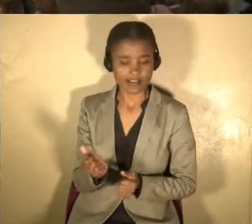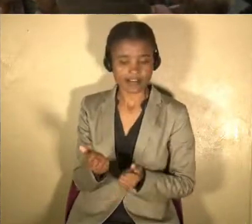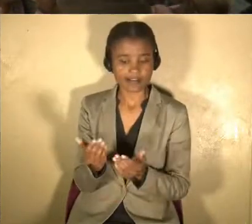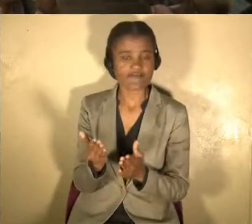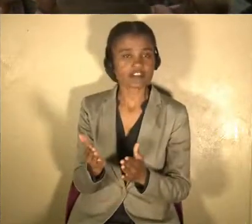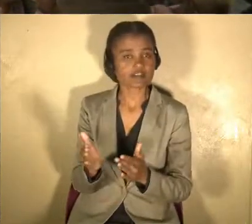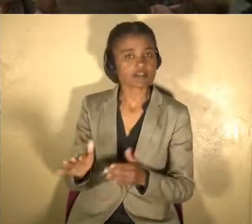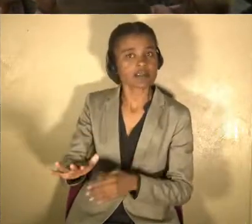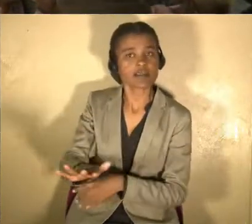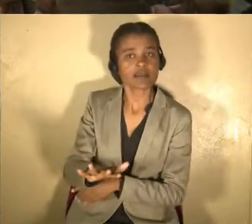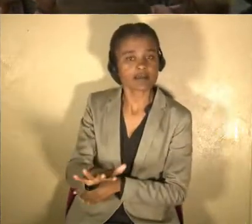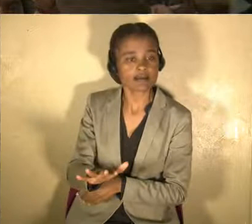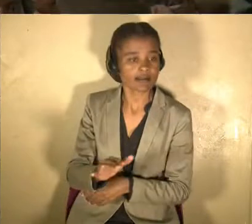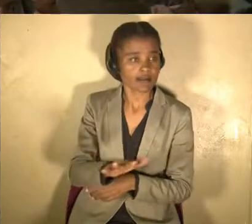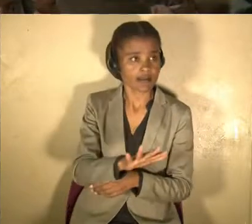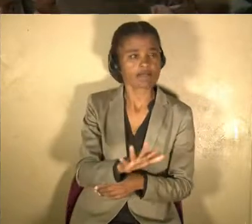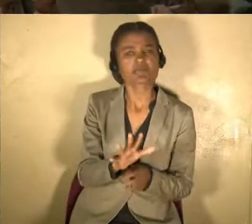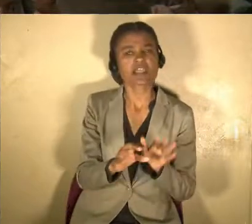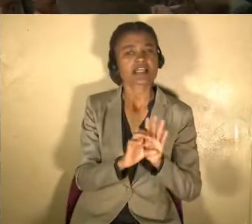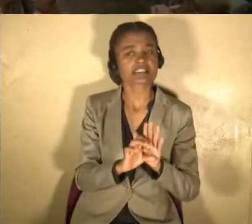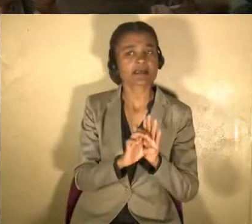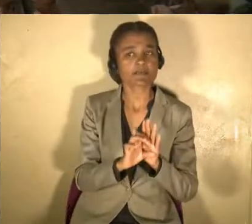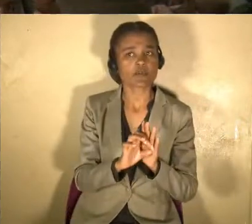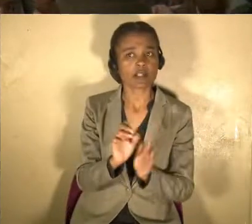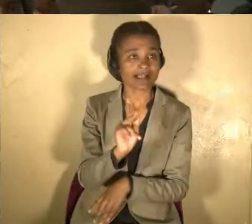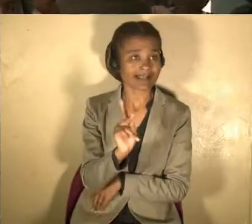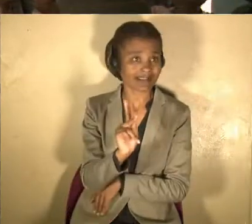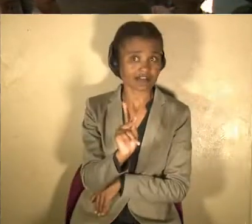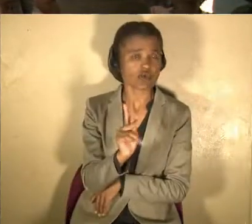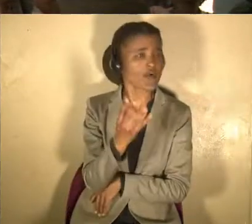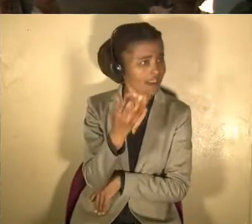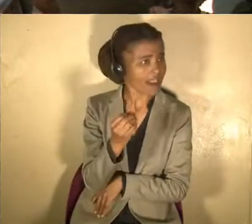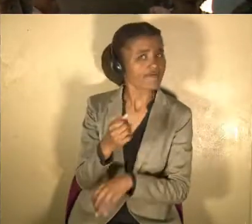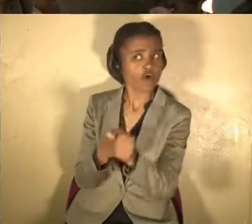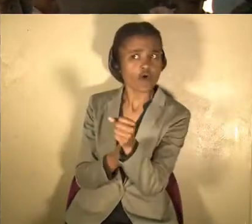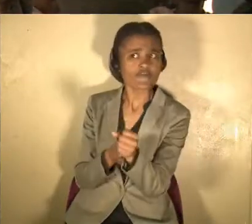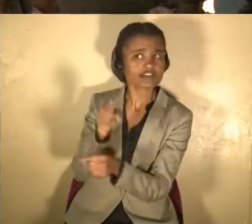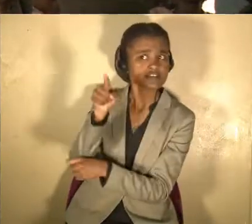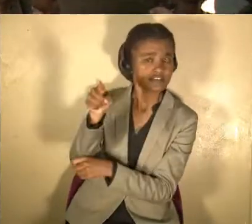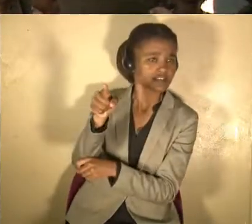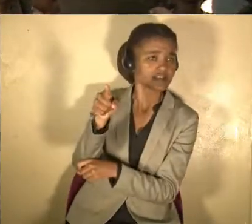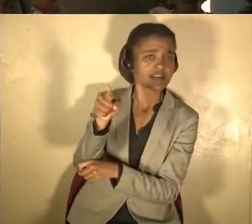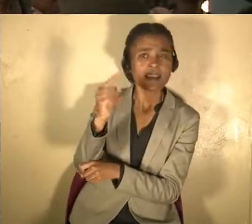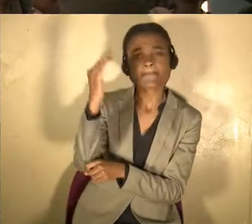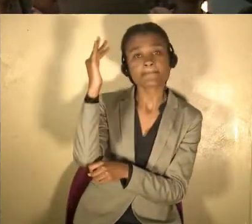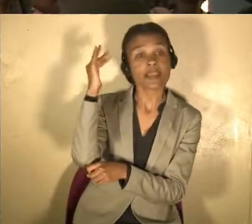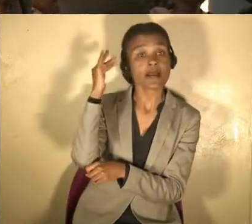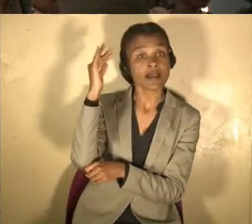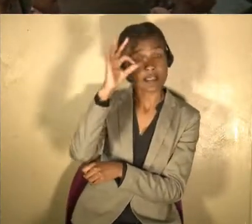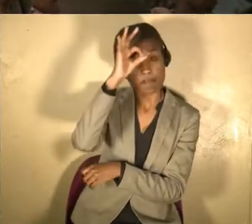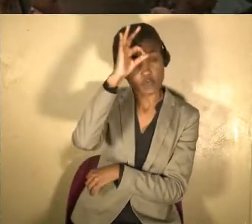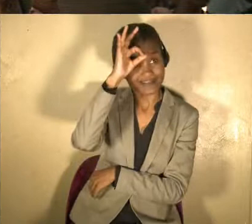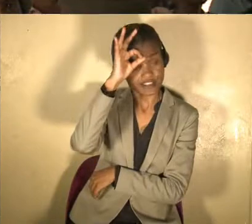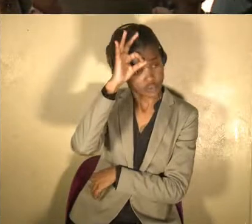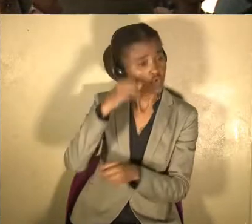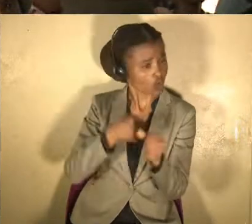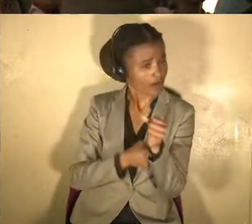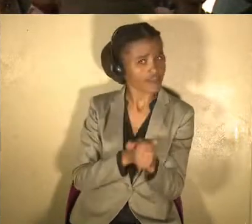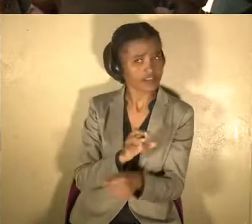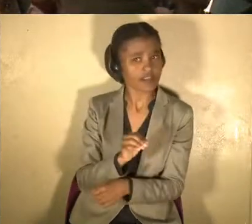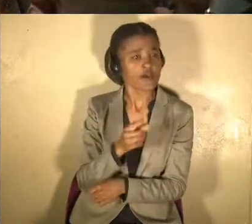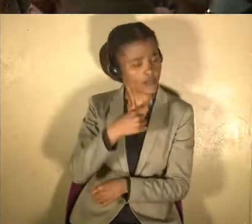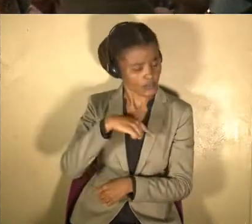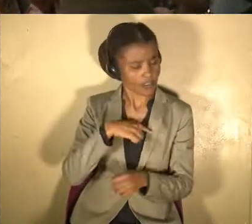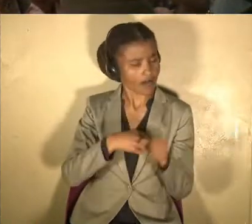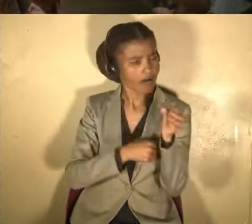area. Like Mokachis, officer is behind the police station in Mall. So officer not all over